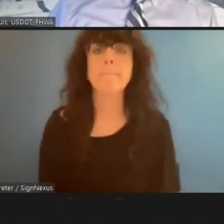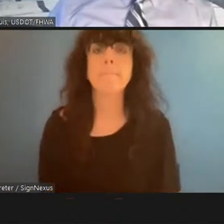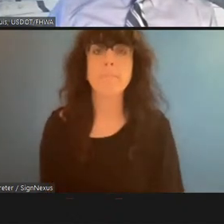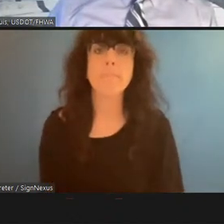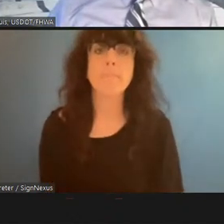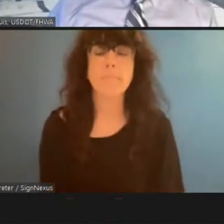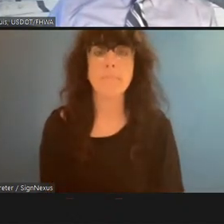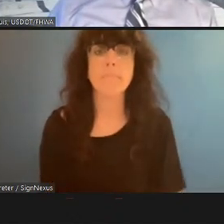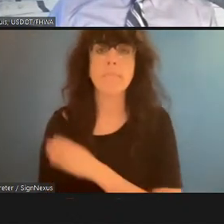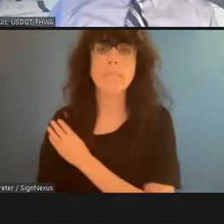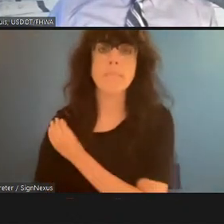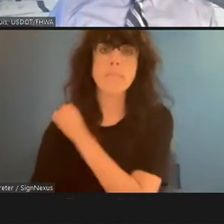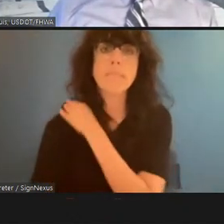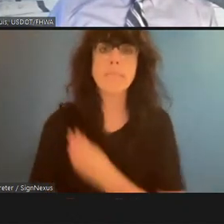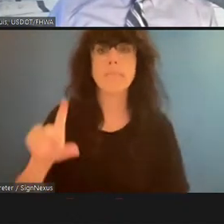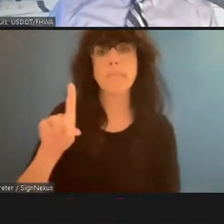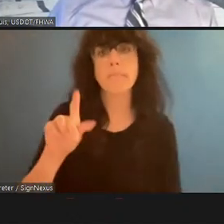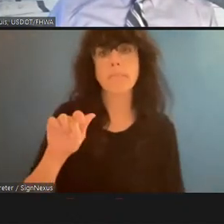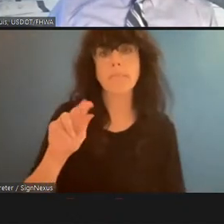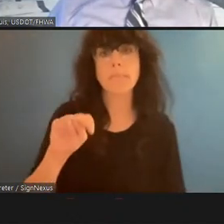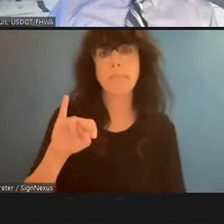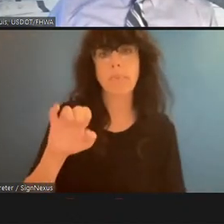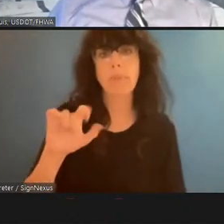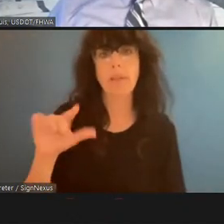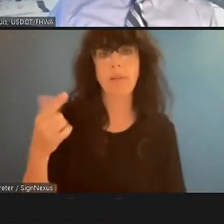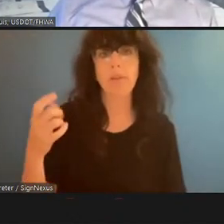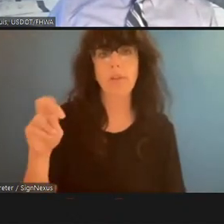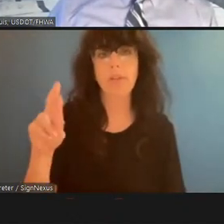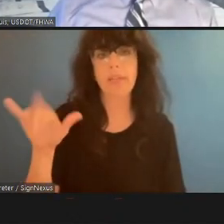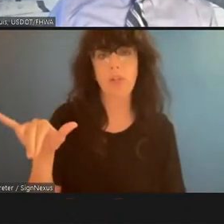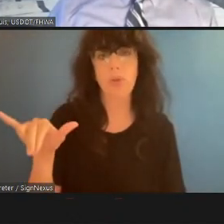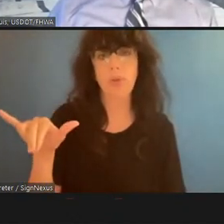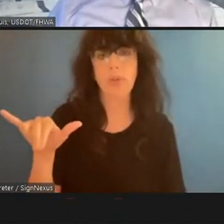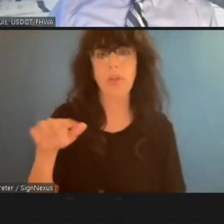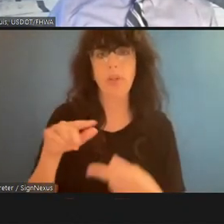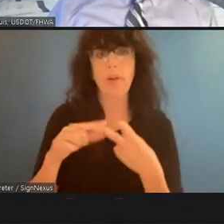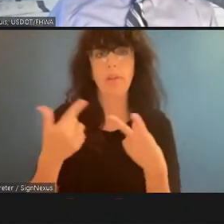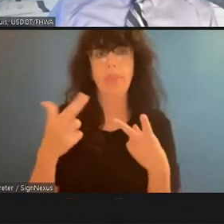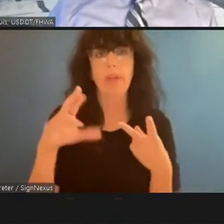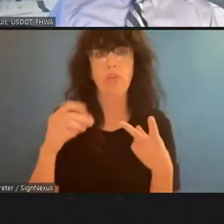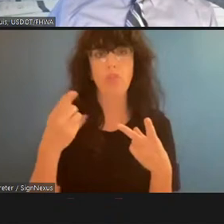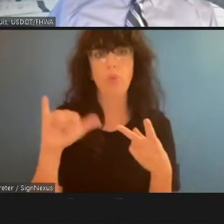our next speaker is daniel geary followed by gregory